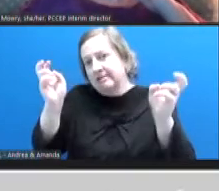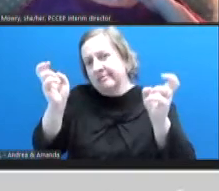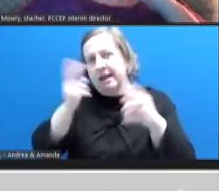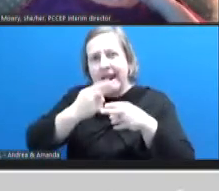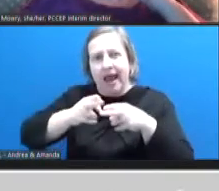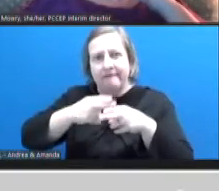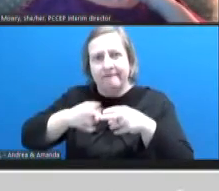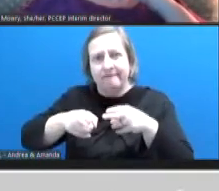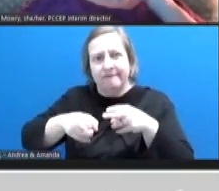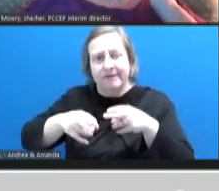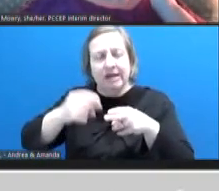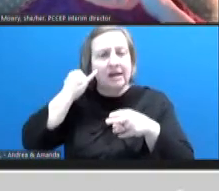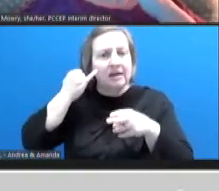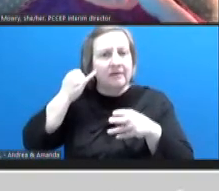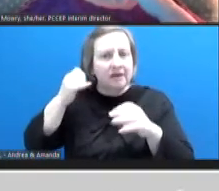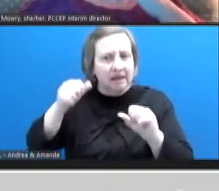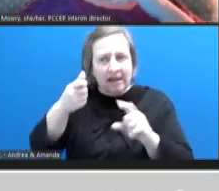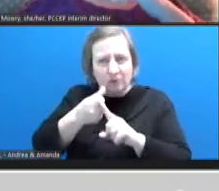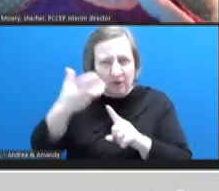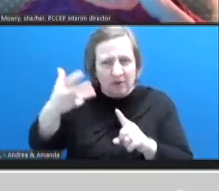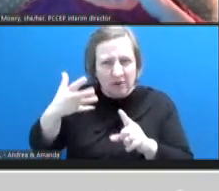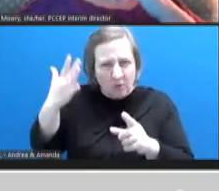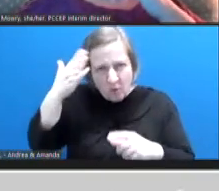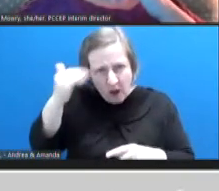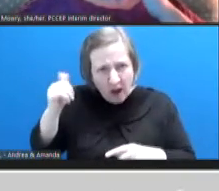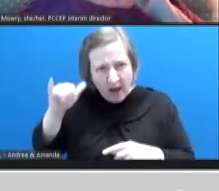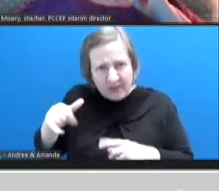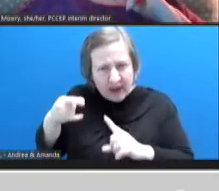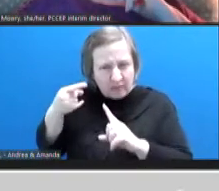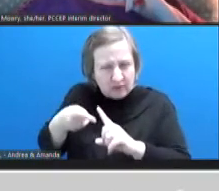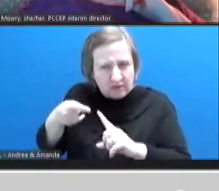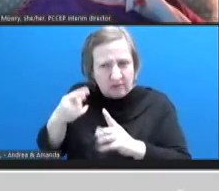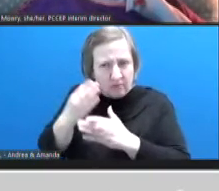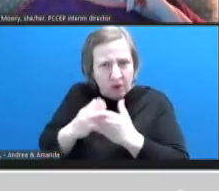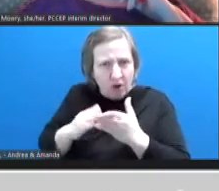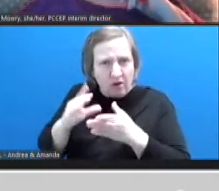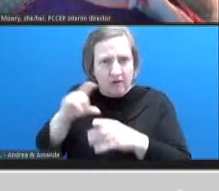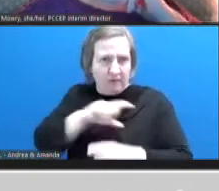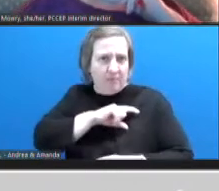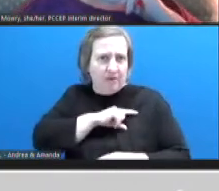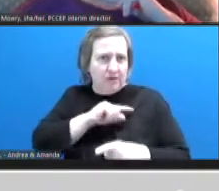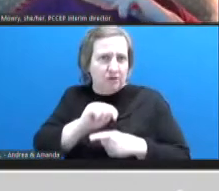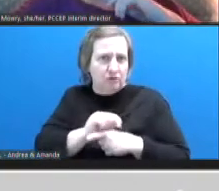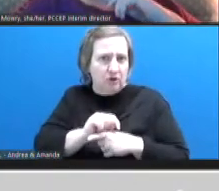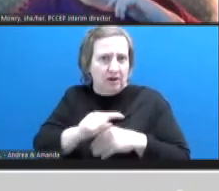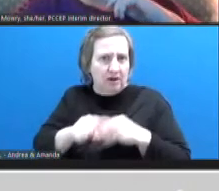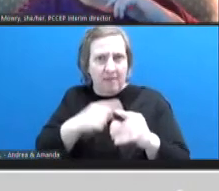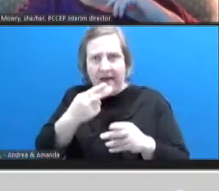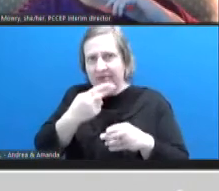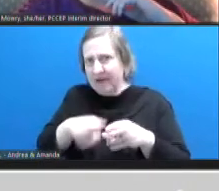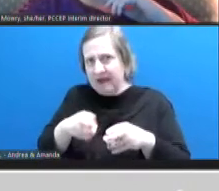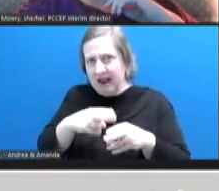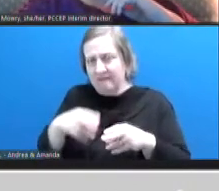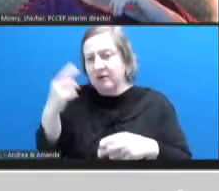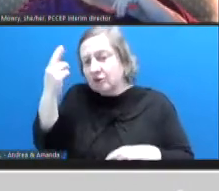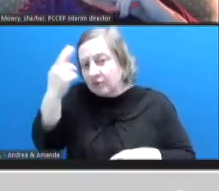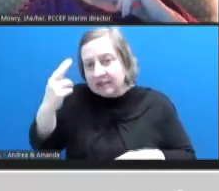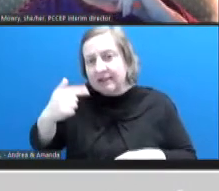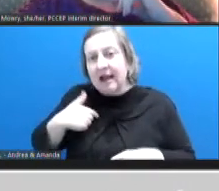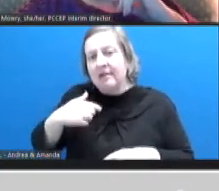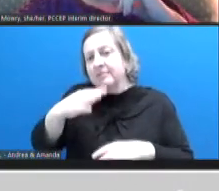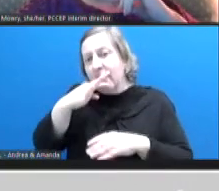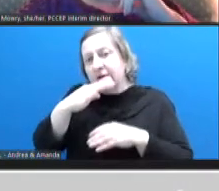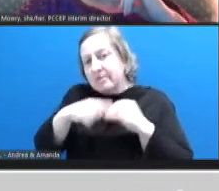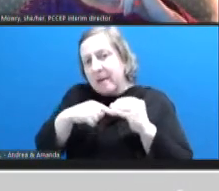if you can talk, can you elaborate on why that was part of a police training about the knife? And the reason why I'm referring to